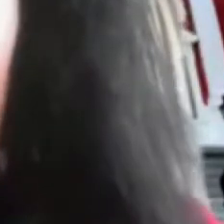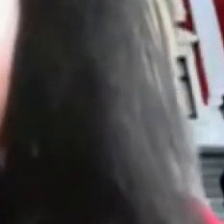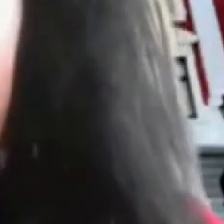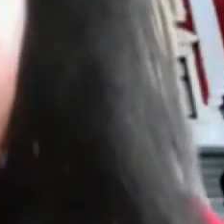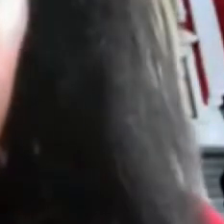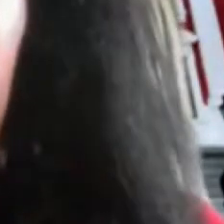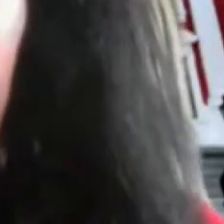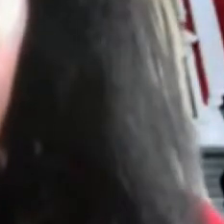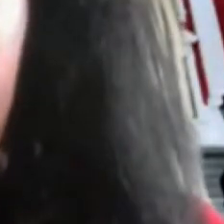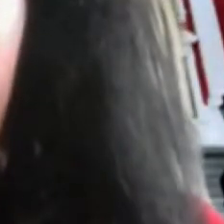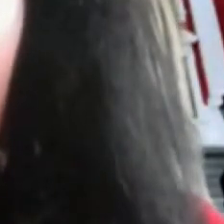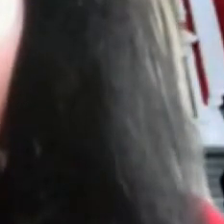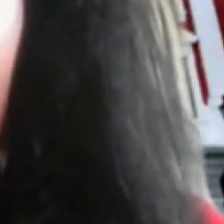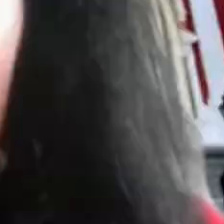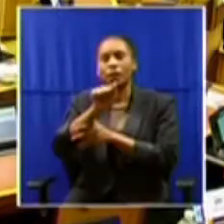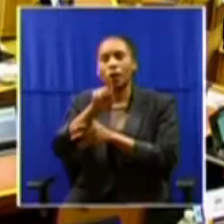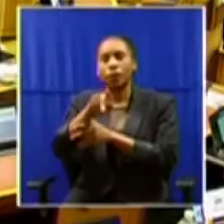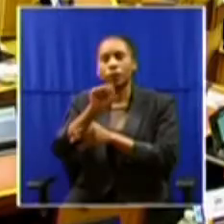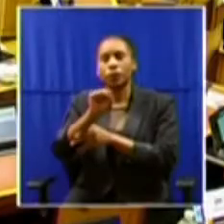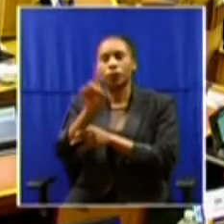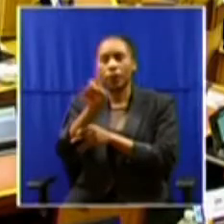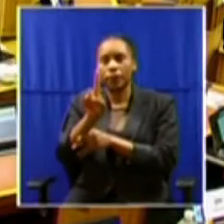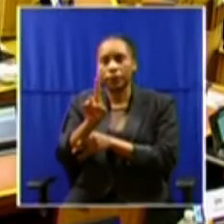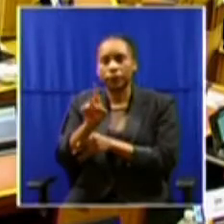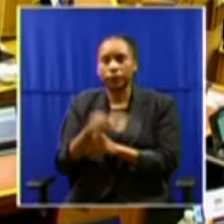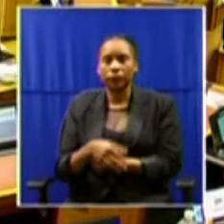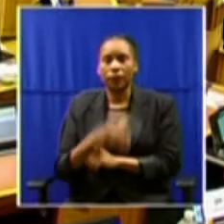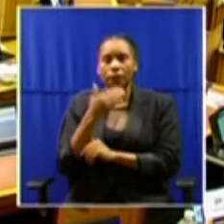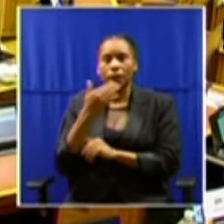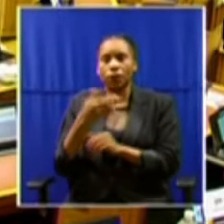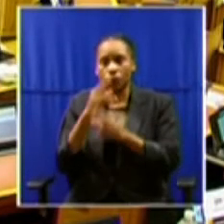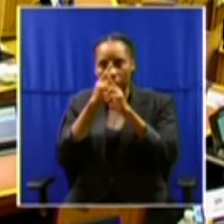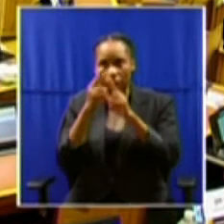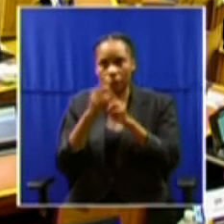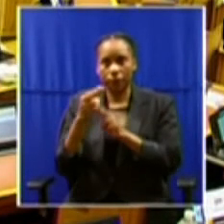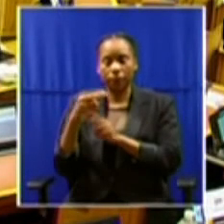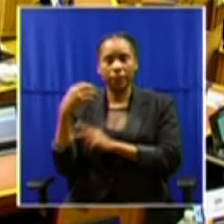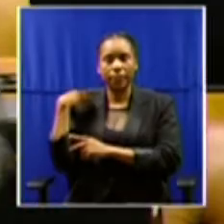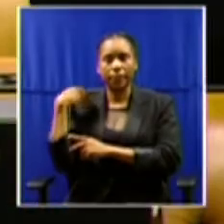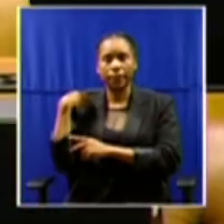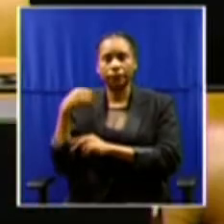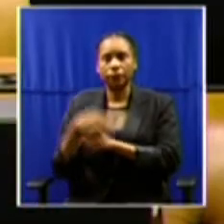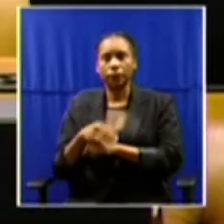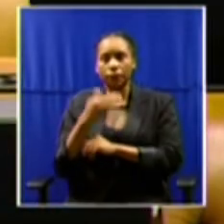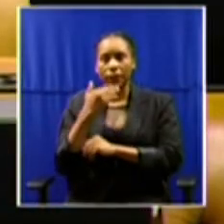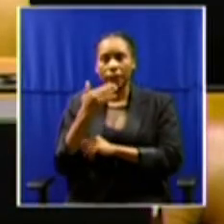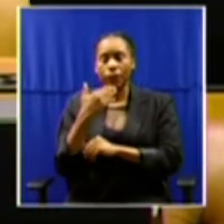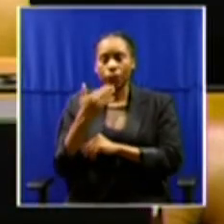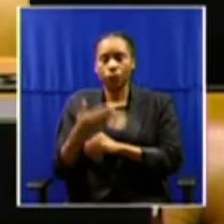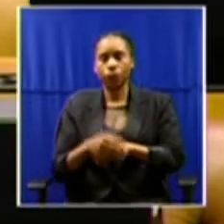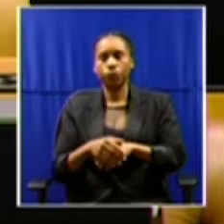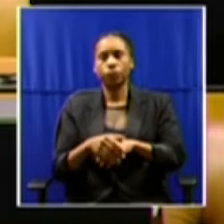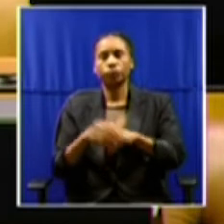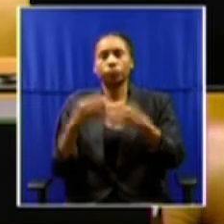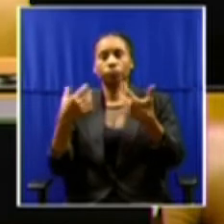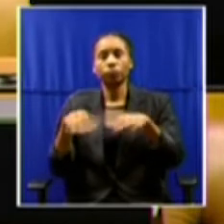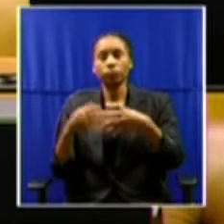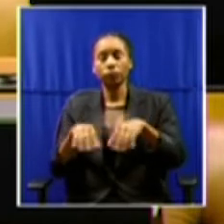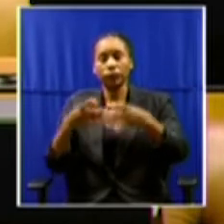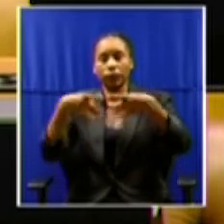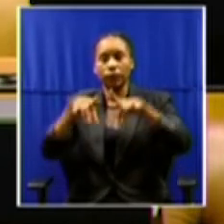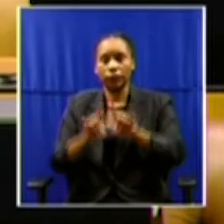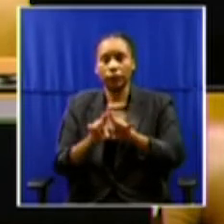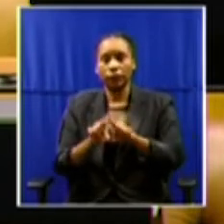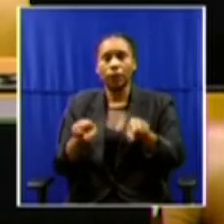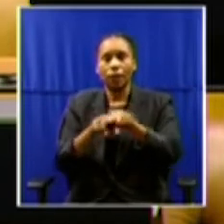of SAPS? Thank you, Chair. Thank you. Honorable Minister. Thank you very much, Chairperson. Chairperson, as we